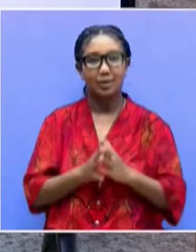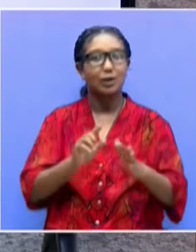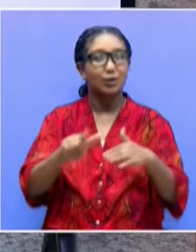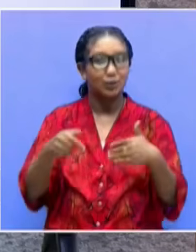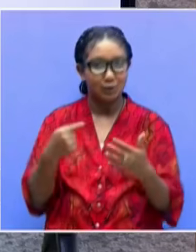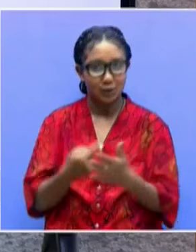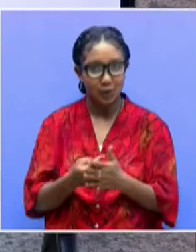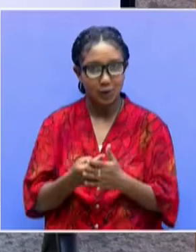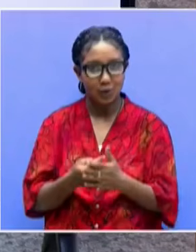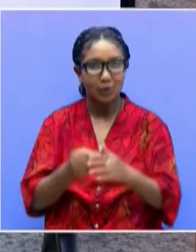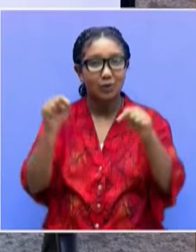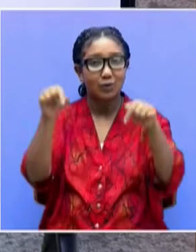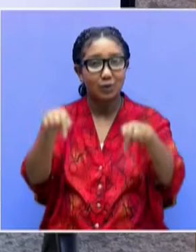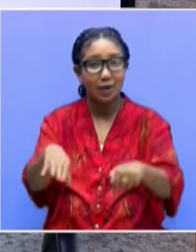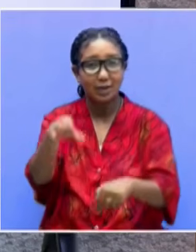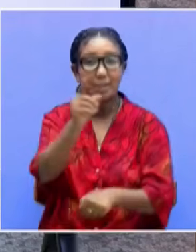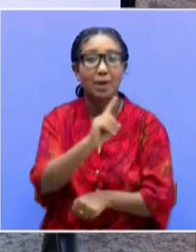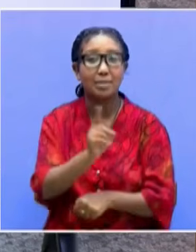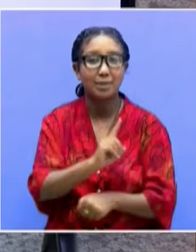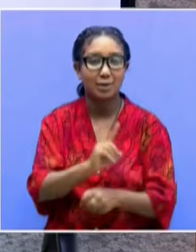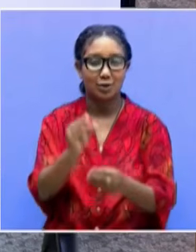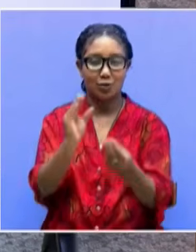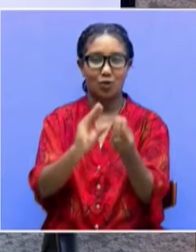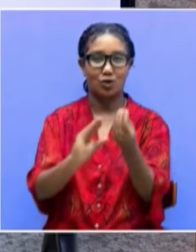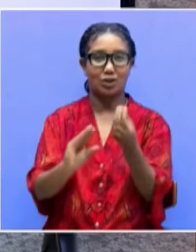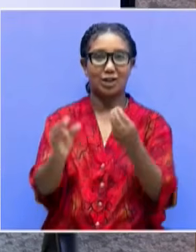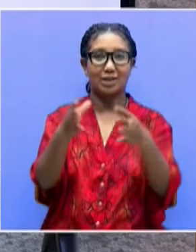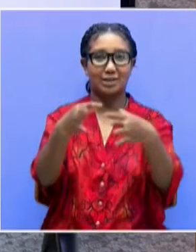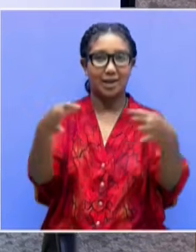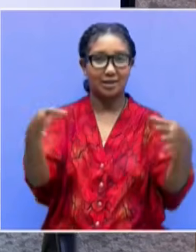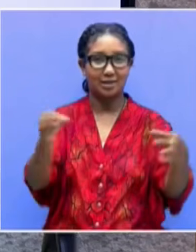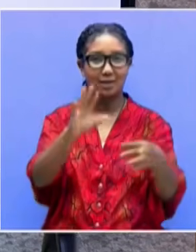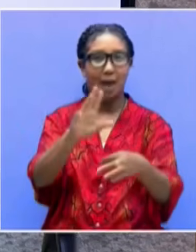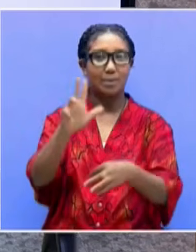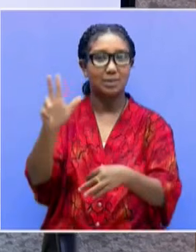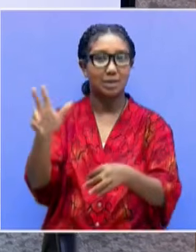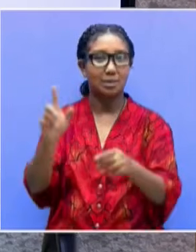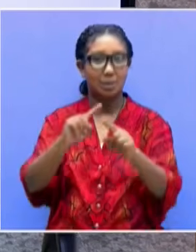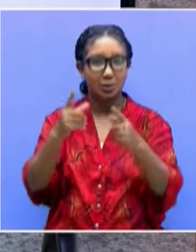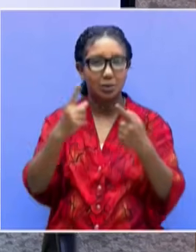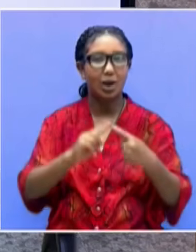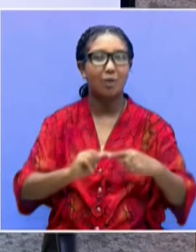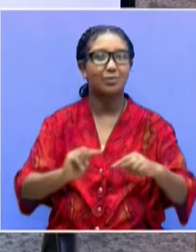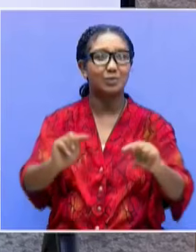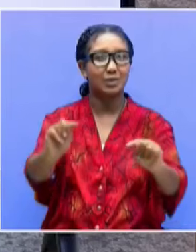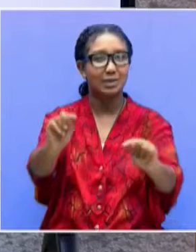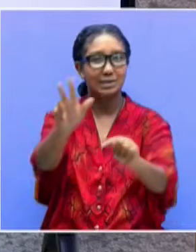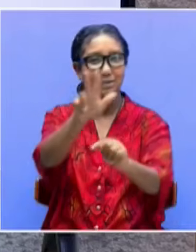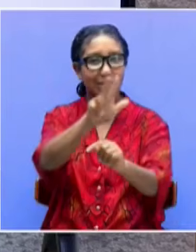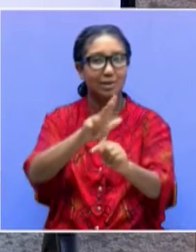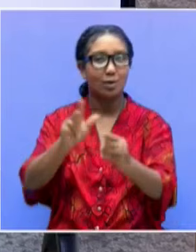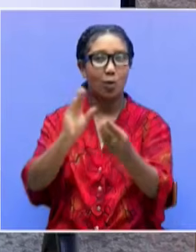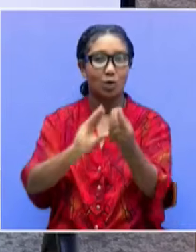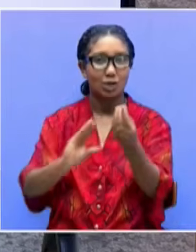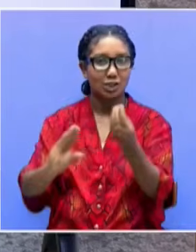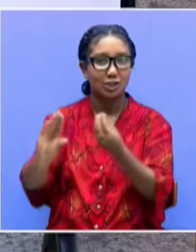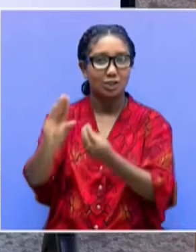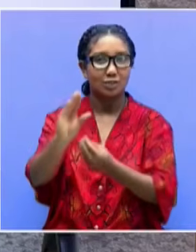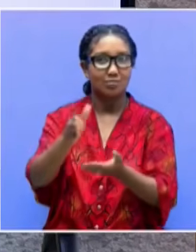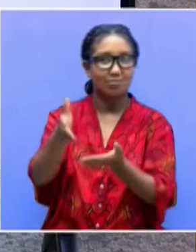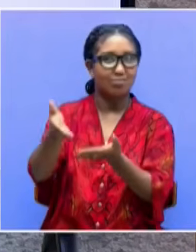So, our today's lesson, it was conditional sentence type 3, but we tried to see the 3 conditionals that we